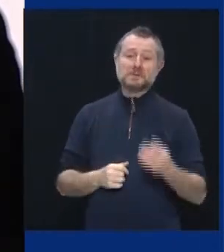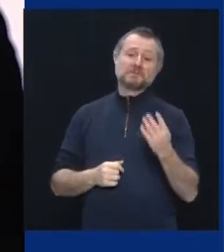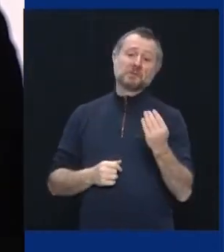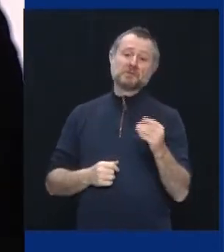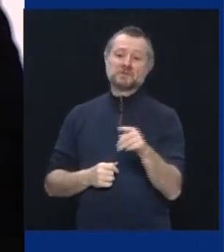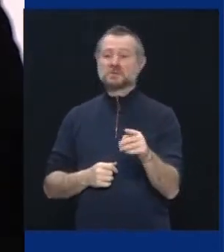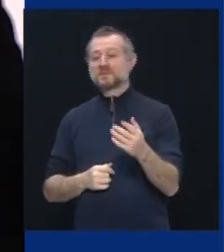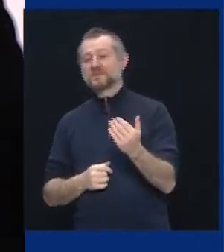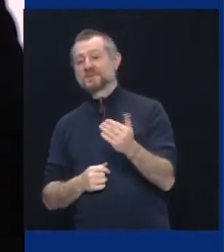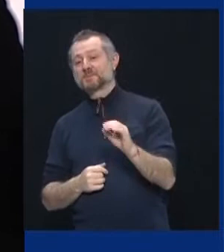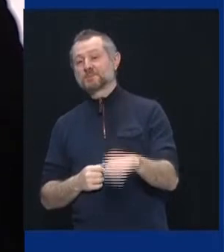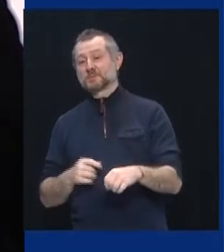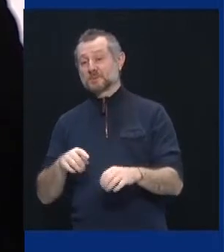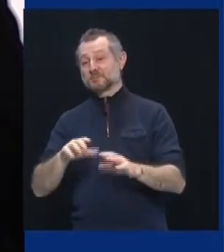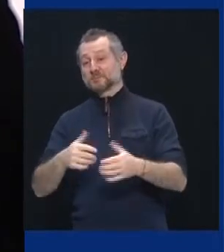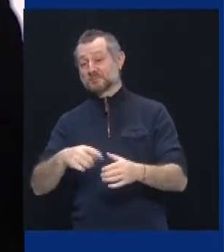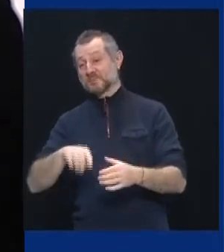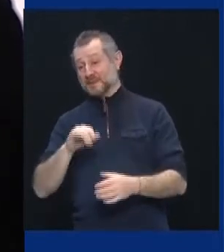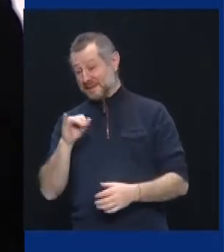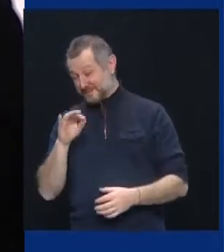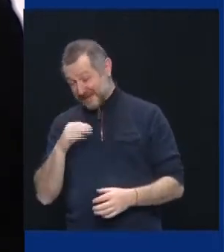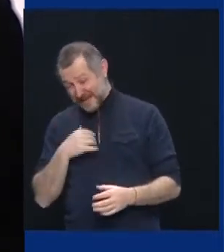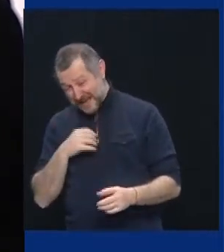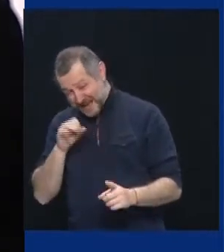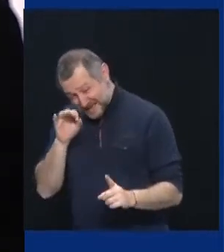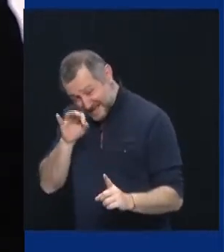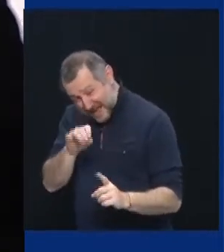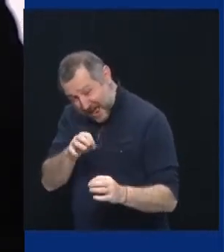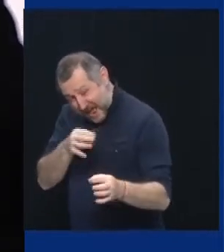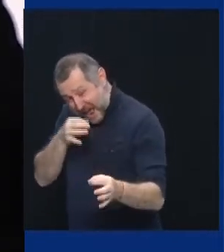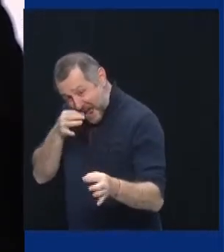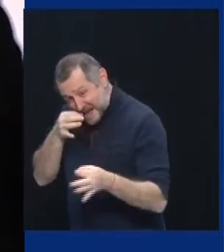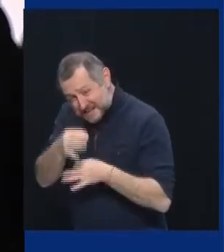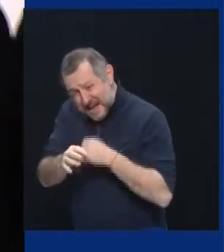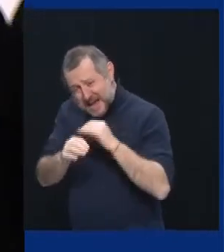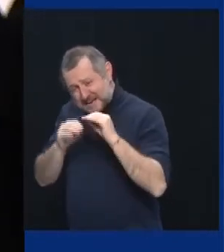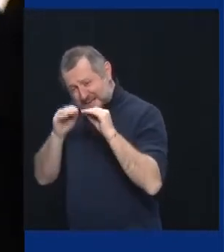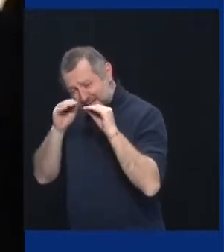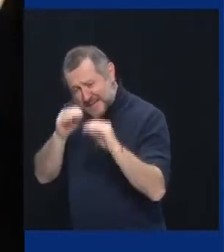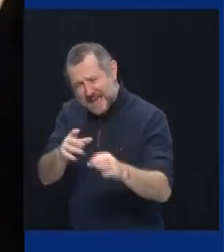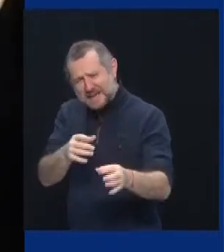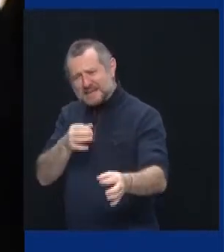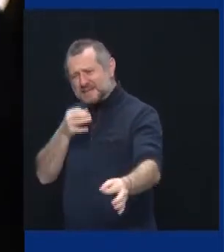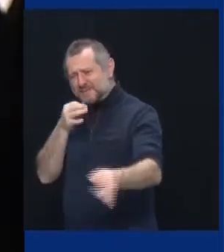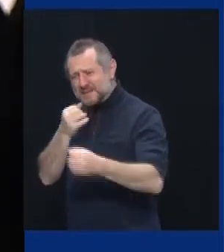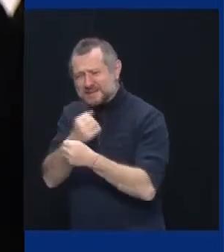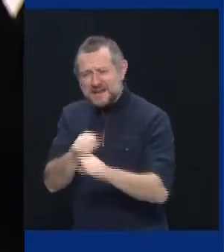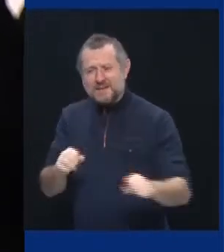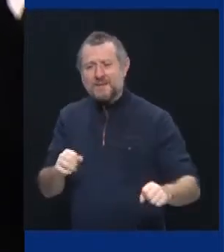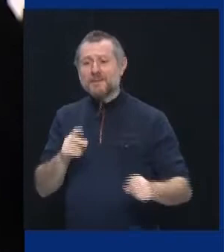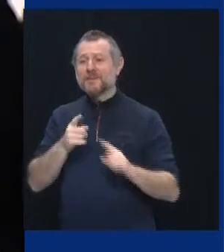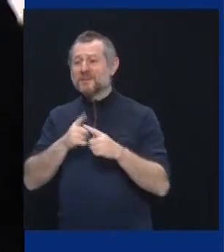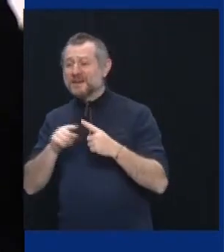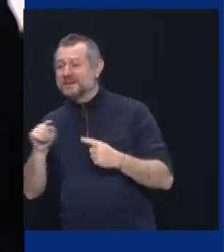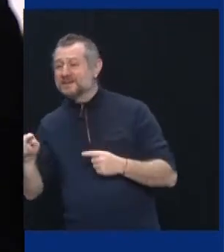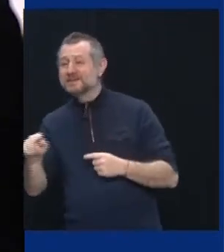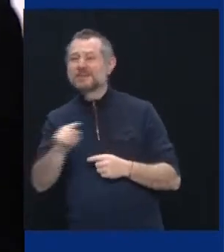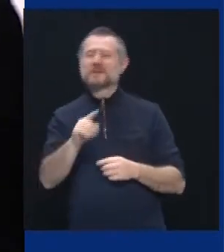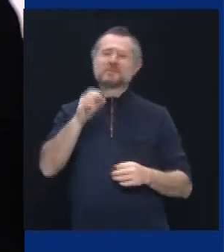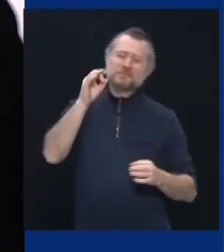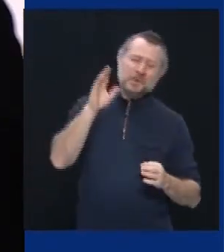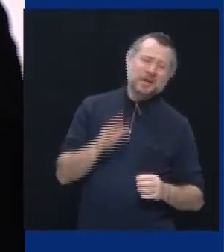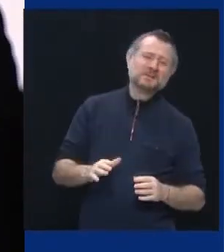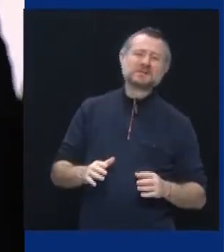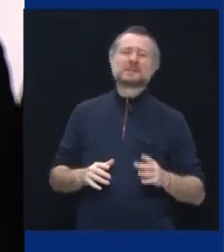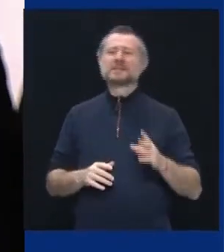about safety and efficacy, and seeing their friends, community leaders, pastors, messages from healthcare